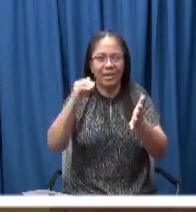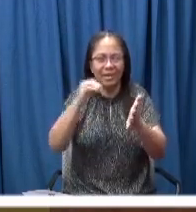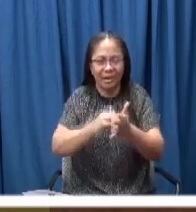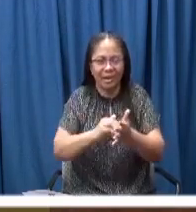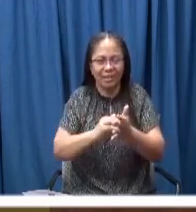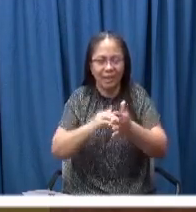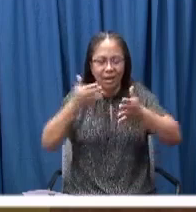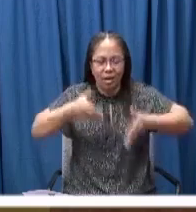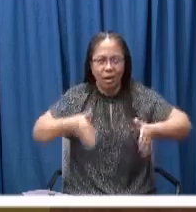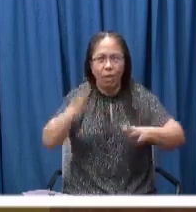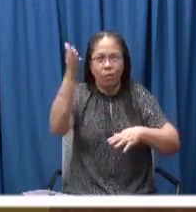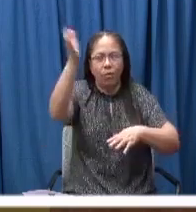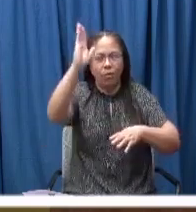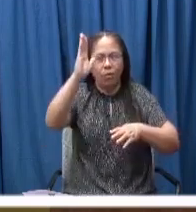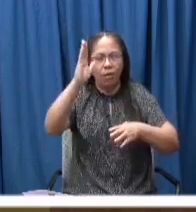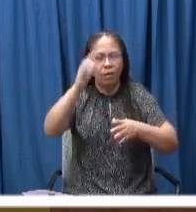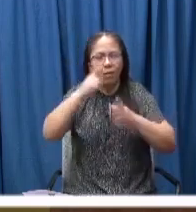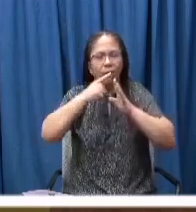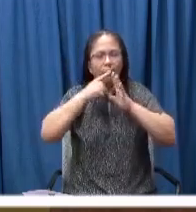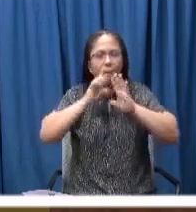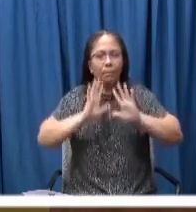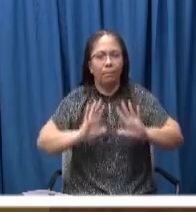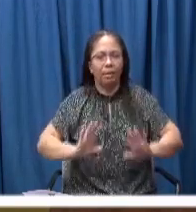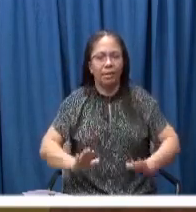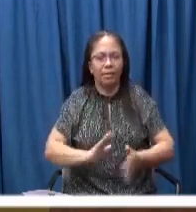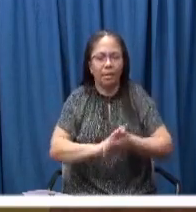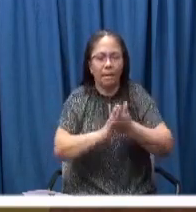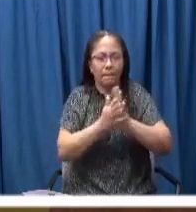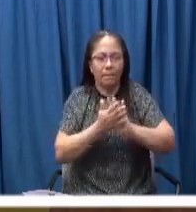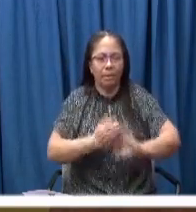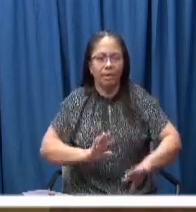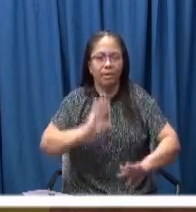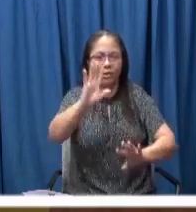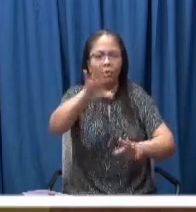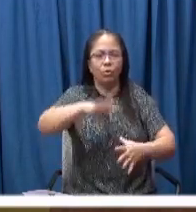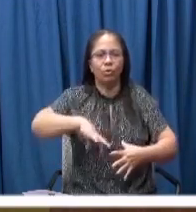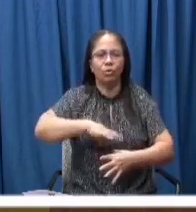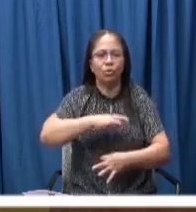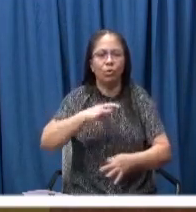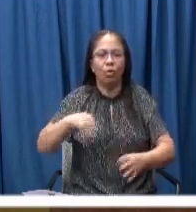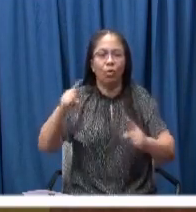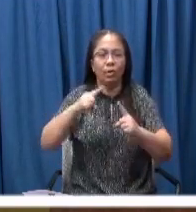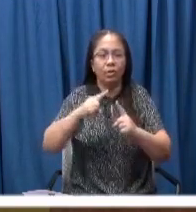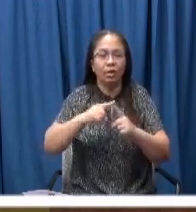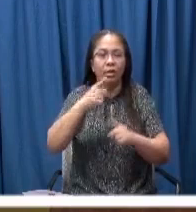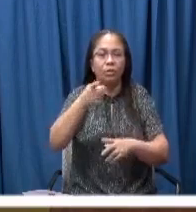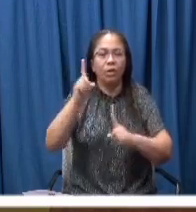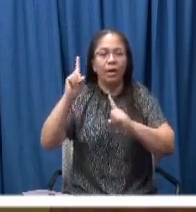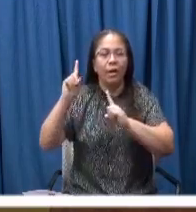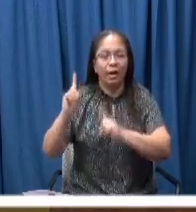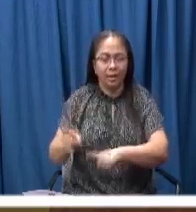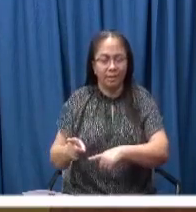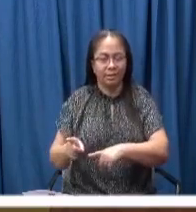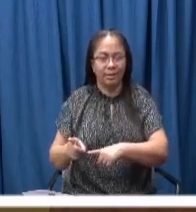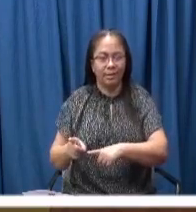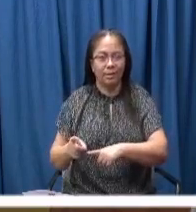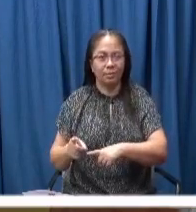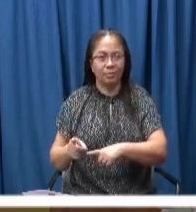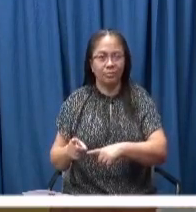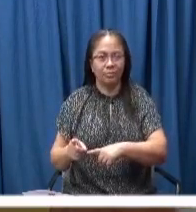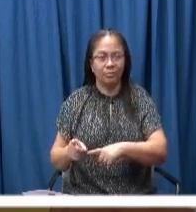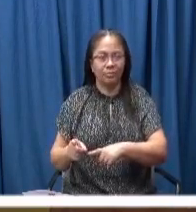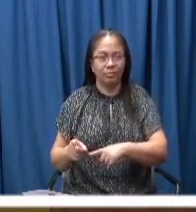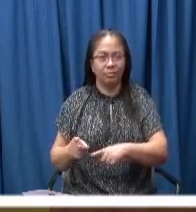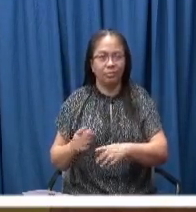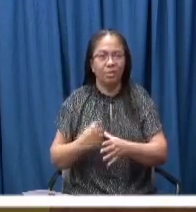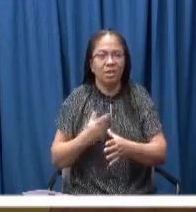and allow him to calm your soul till you can hear that call and answer and respond, because it is in